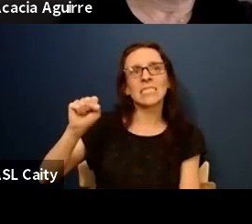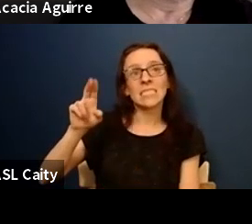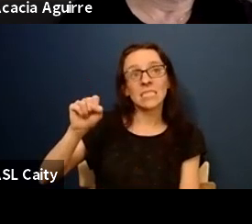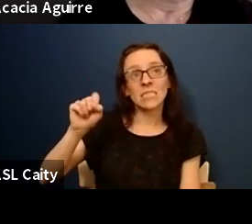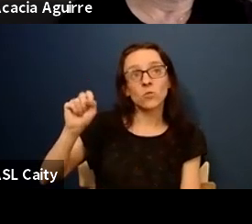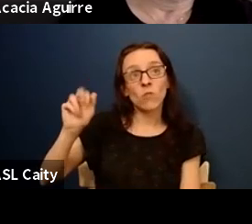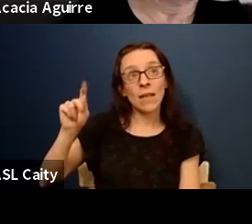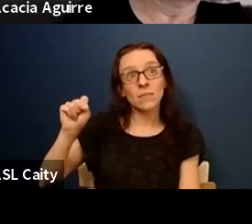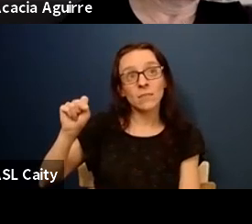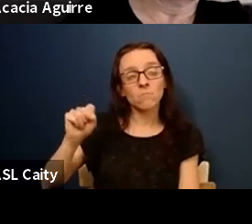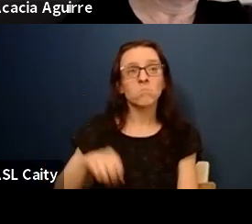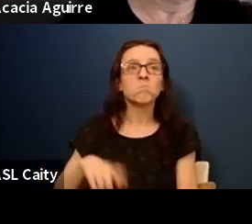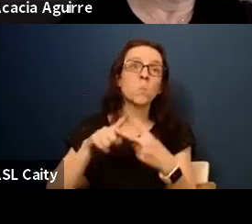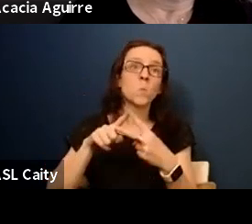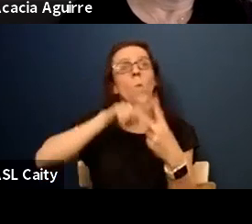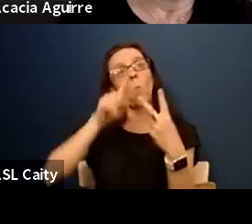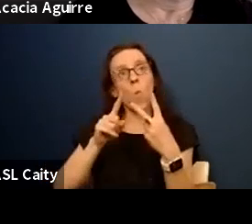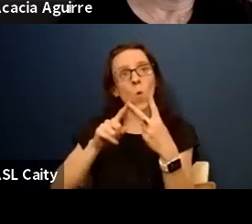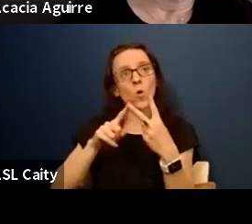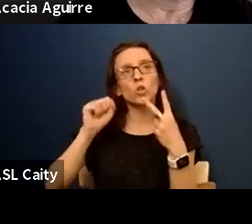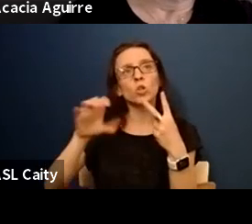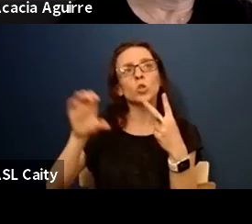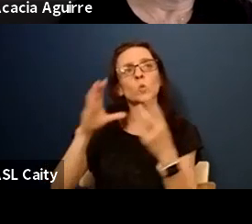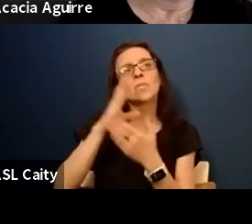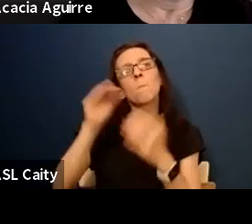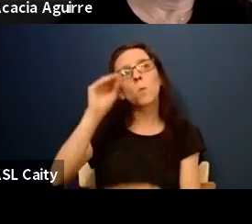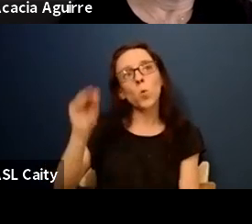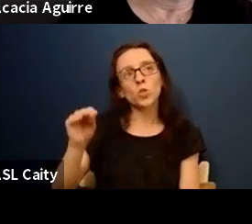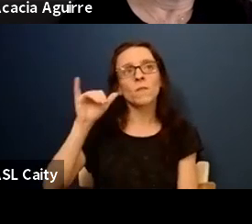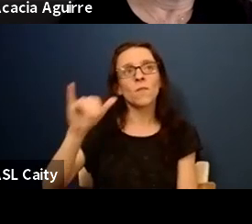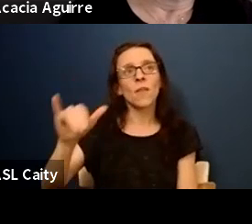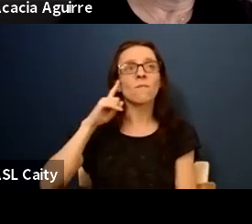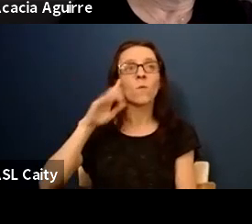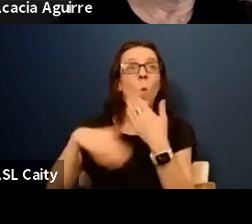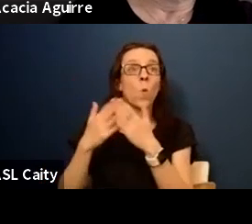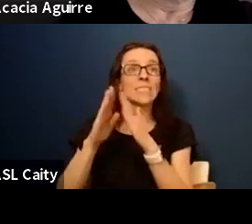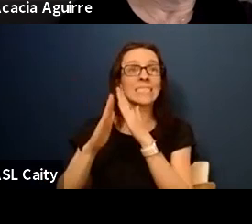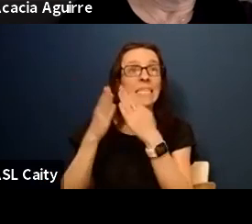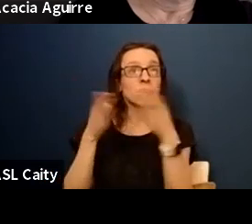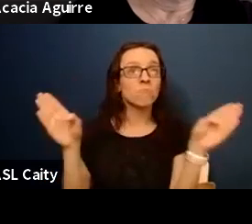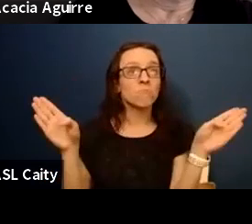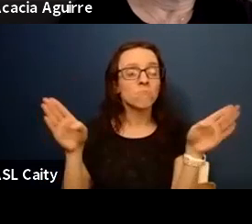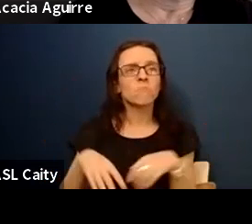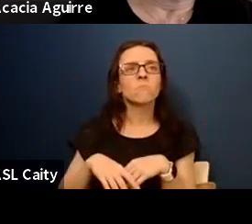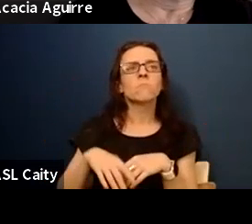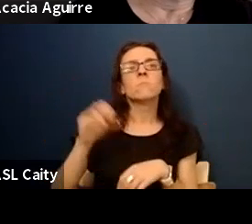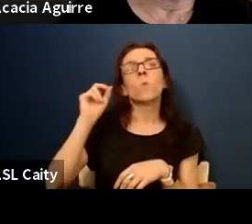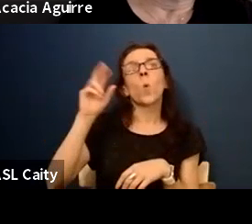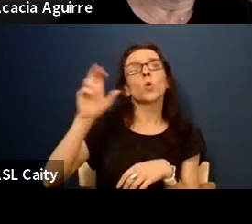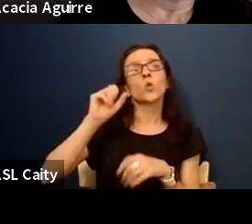Or you could do some proportion of it citywide, or you can do the entire